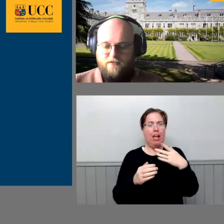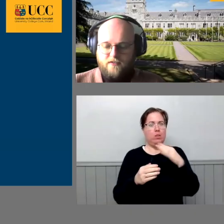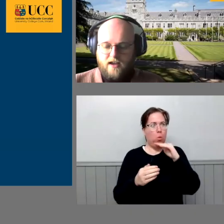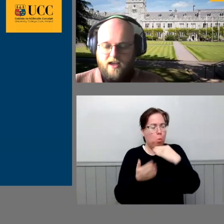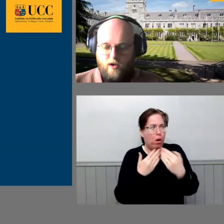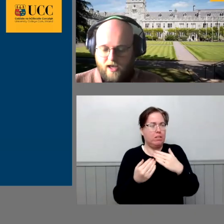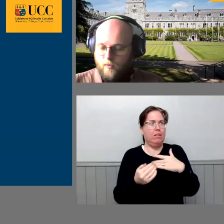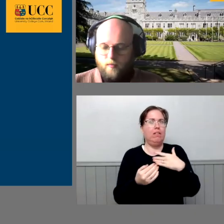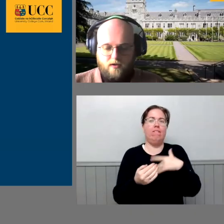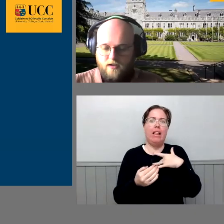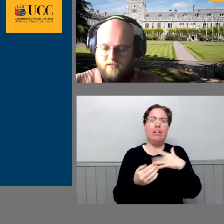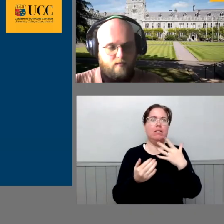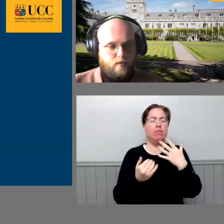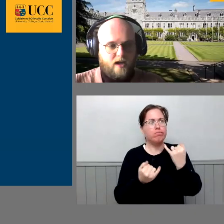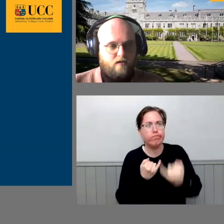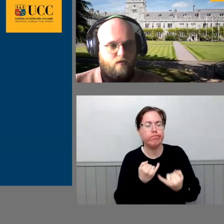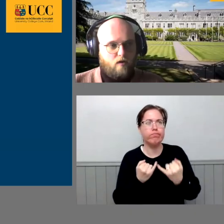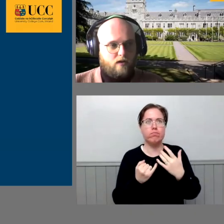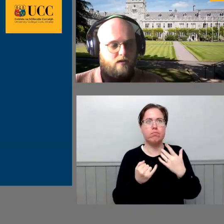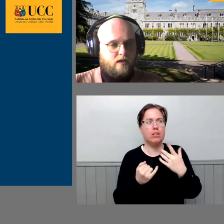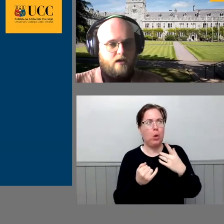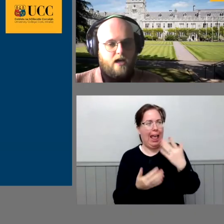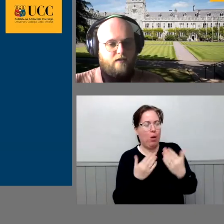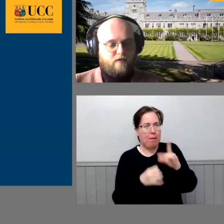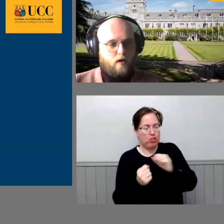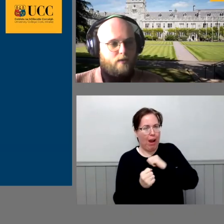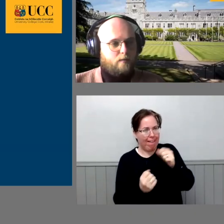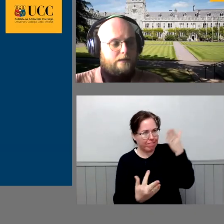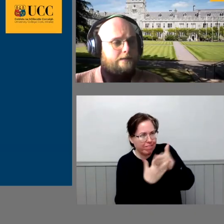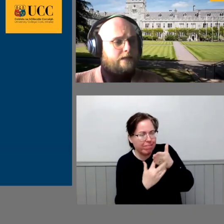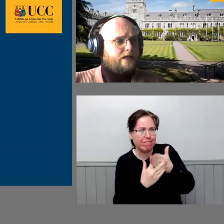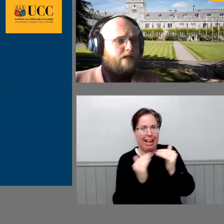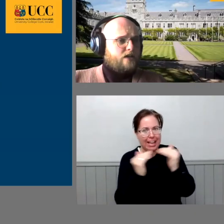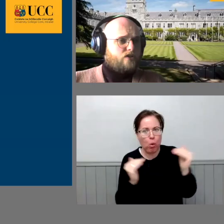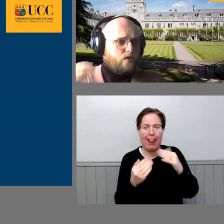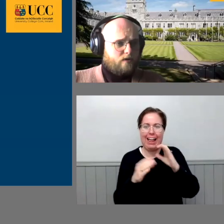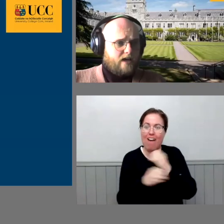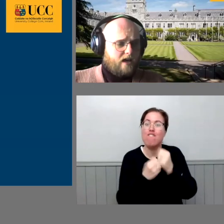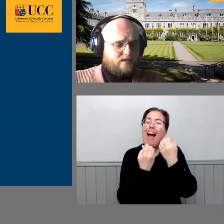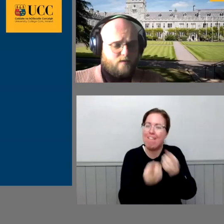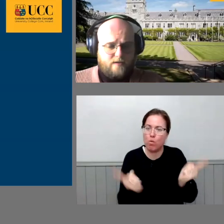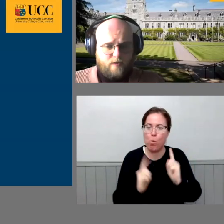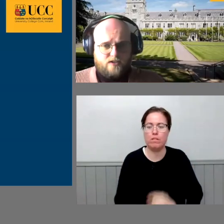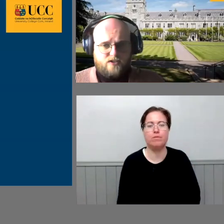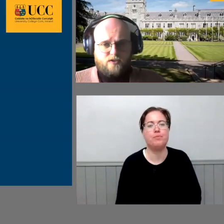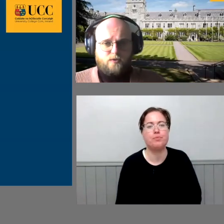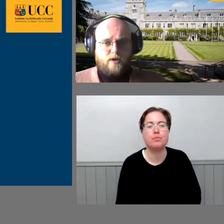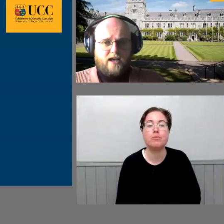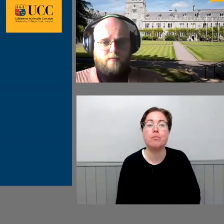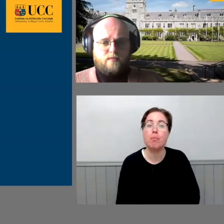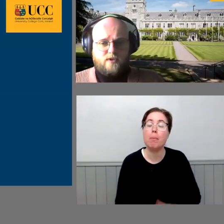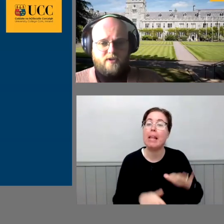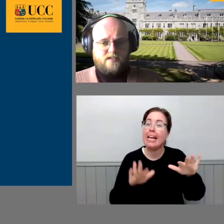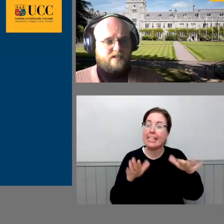that we have equitable, accessible care for all people. So, I suppose similar